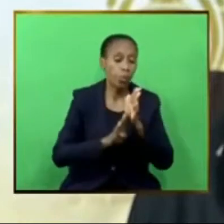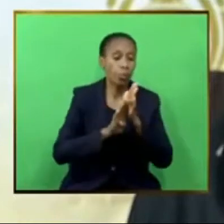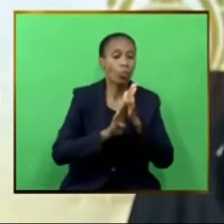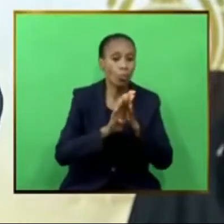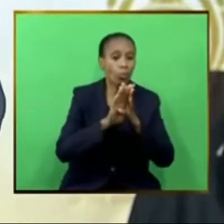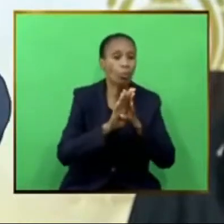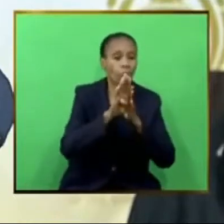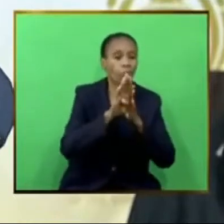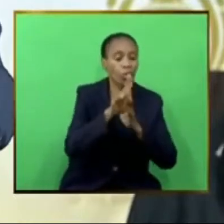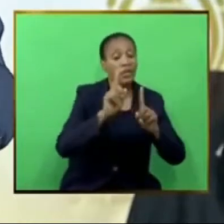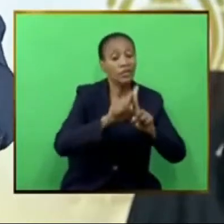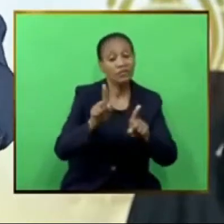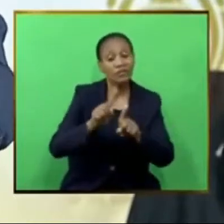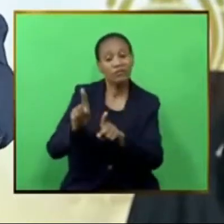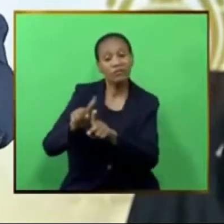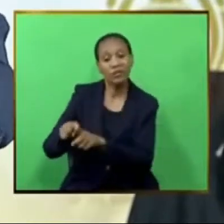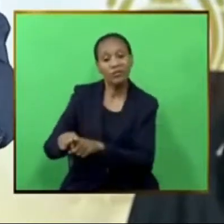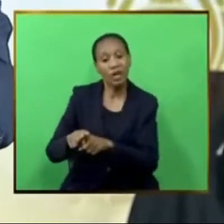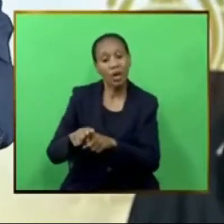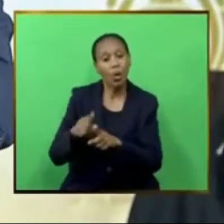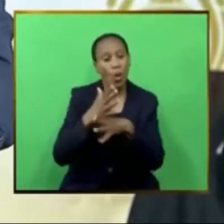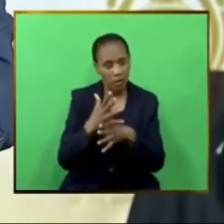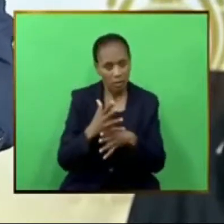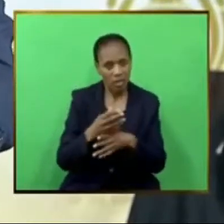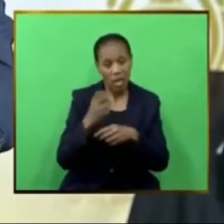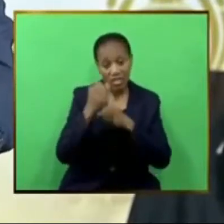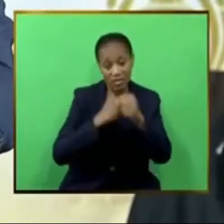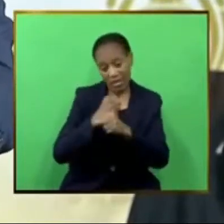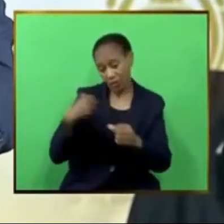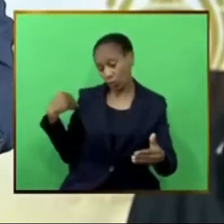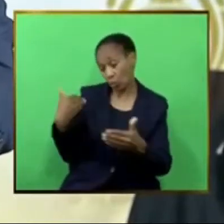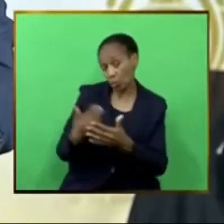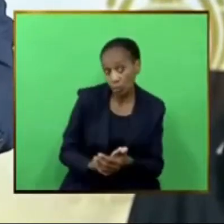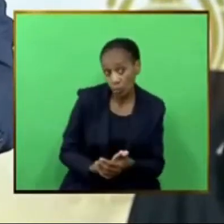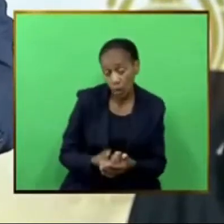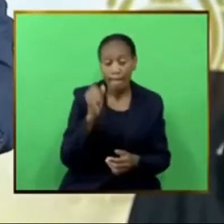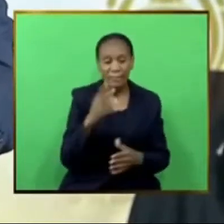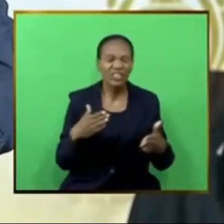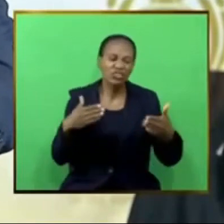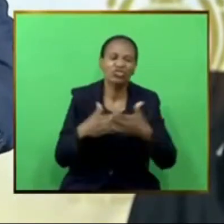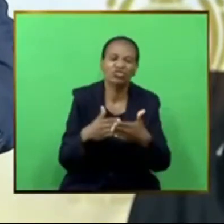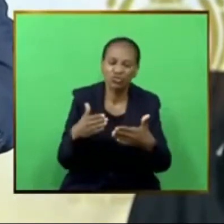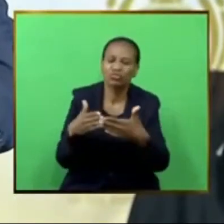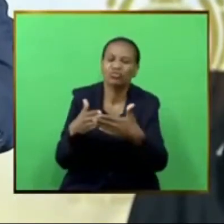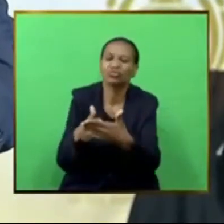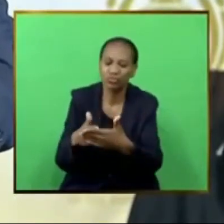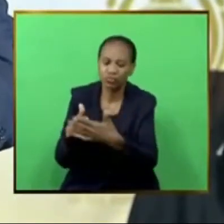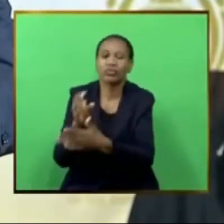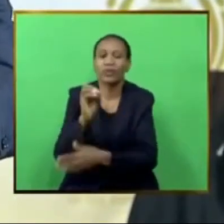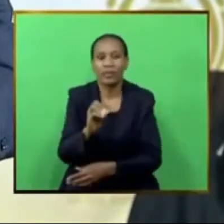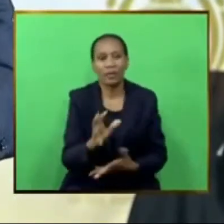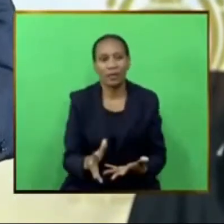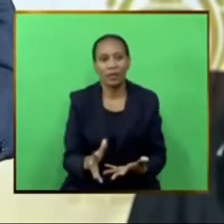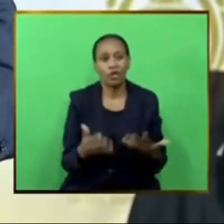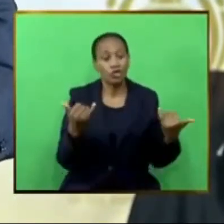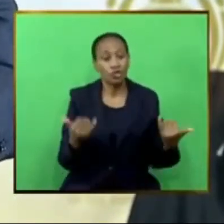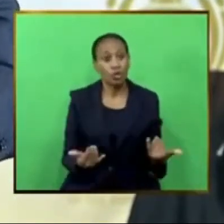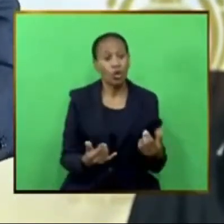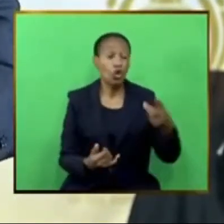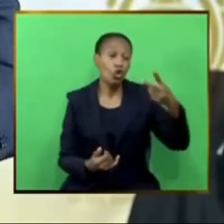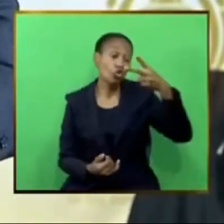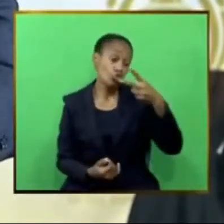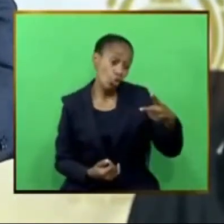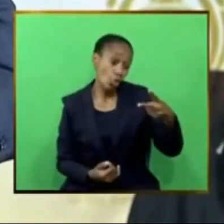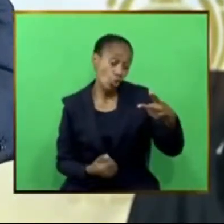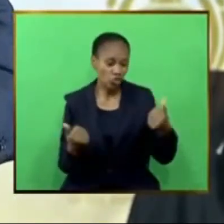made in these areas over the past few years, but obstacles remain. And let me focus on the two largest